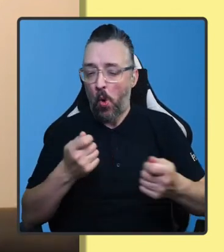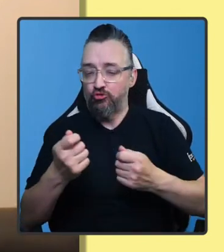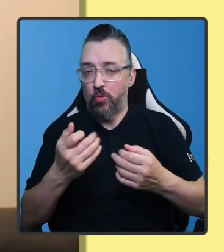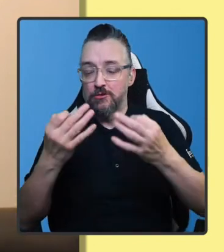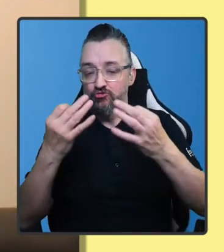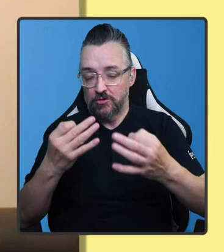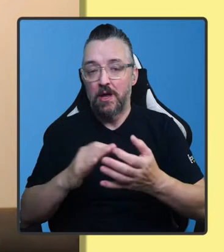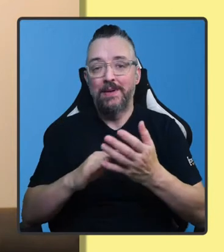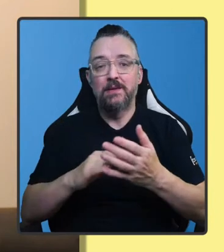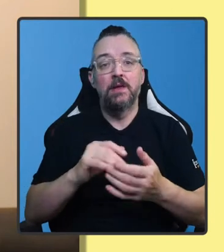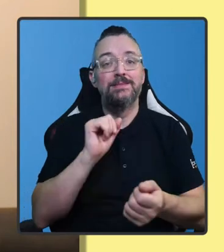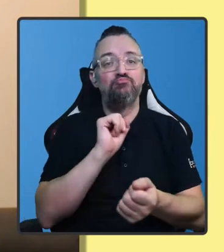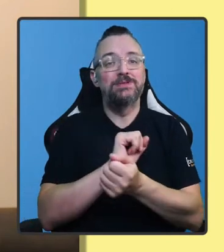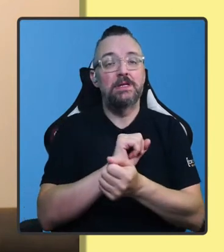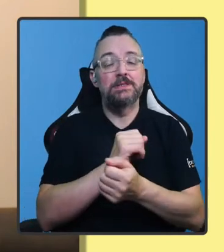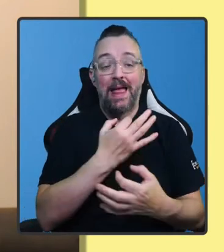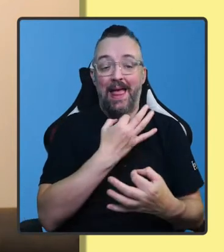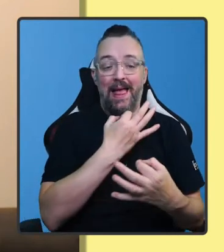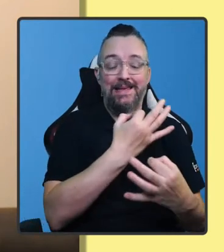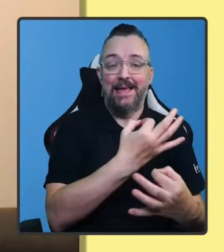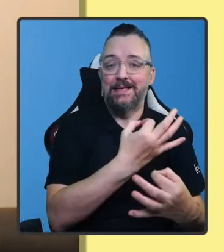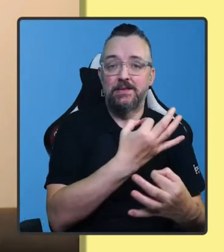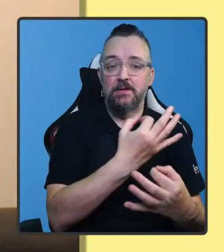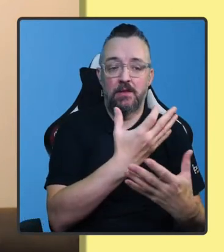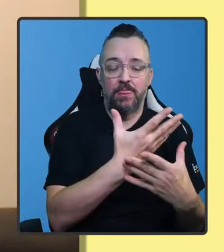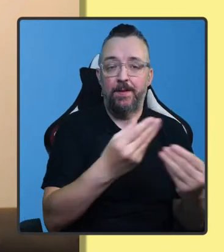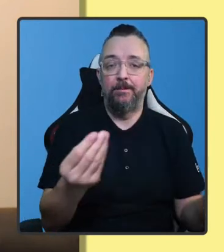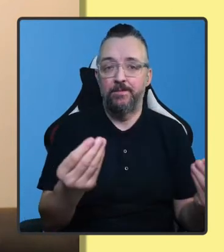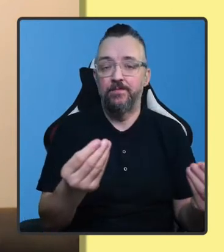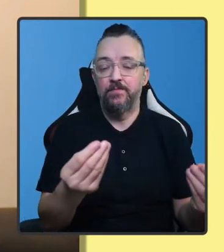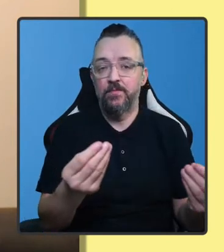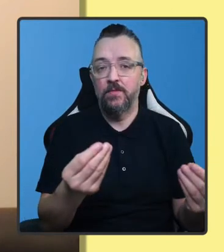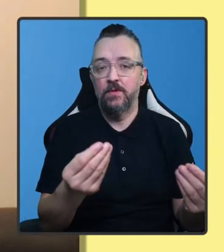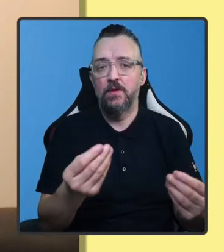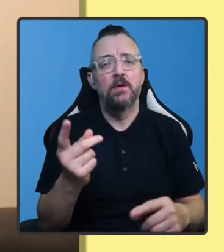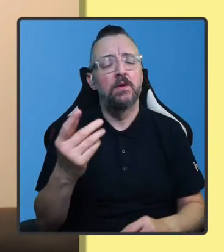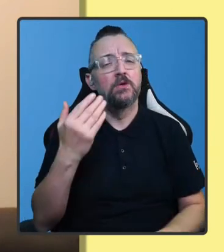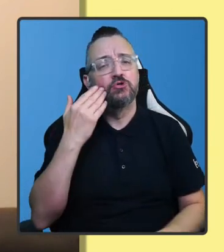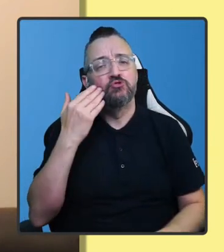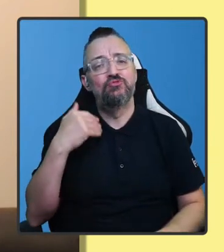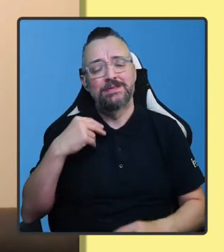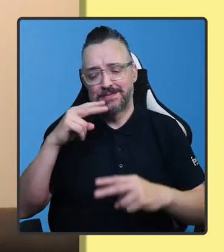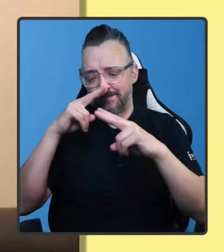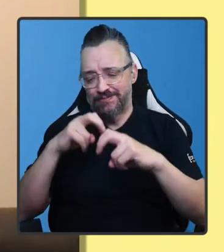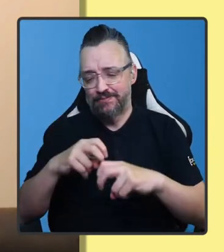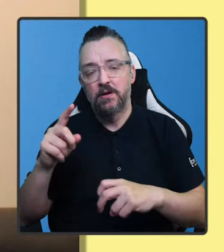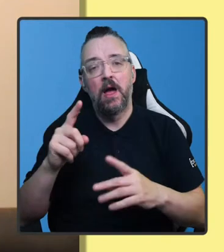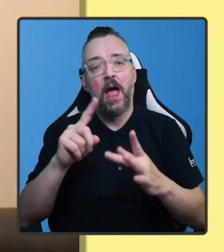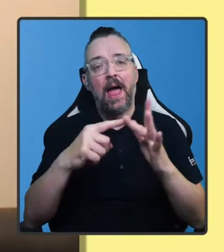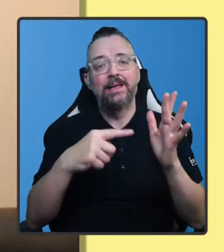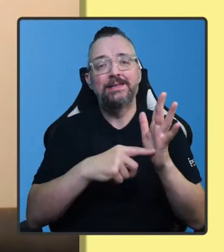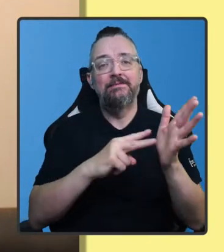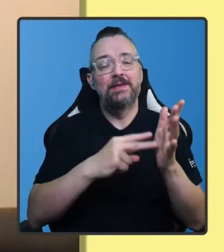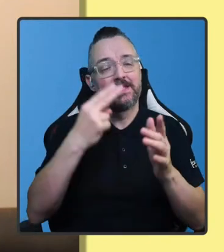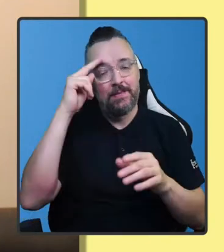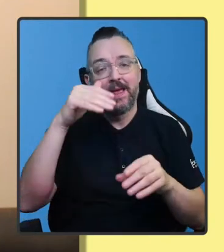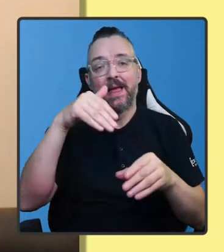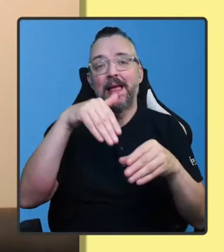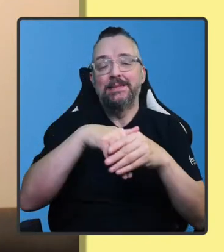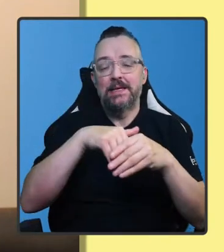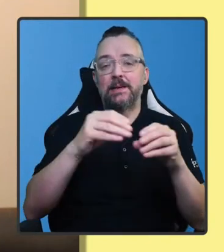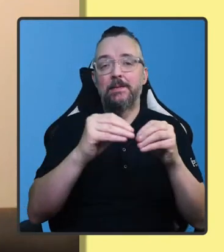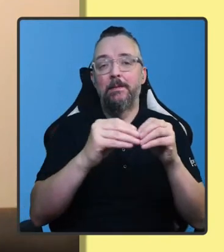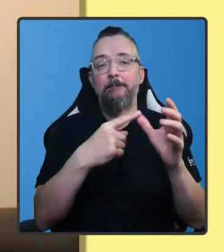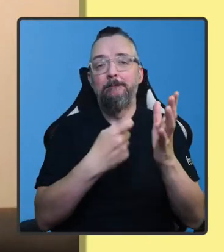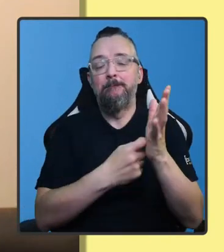kick addiction and lead healthier lives. Conference, in a recent investigation by ITV called Inside Barlinnie, one prisoner